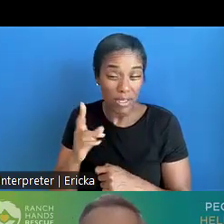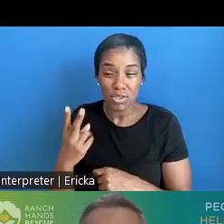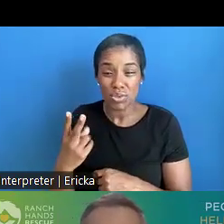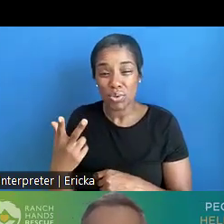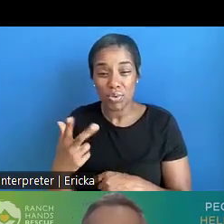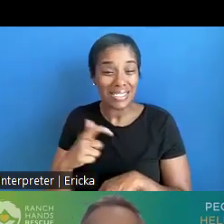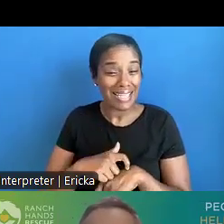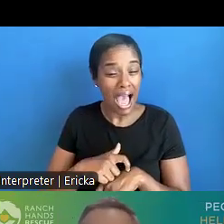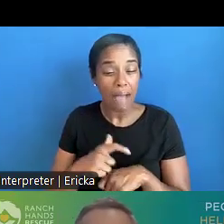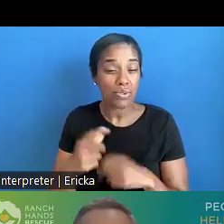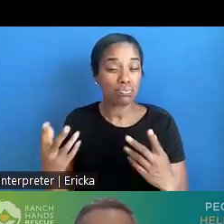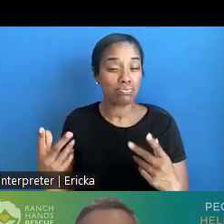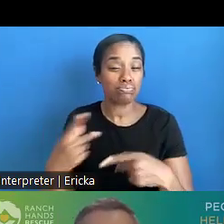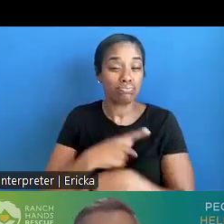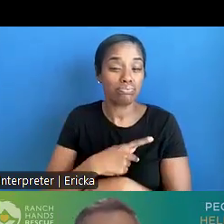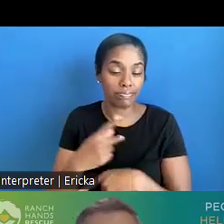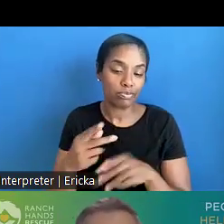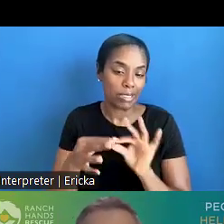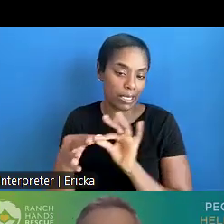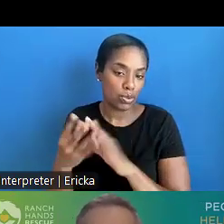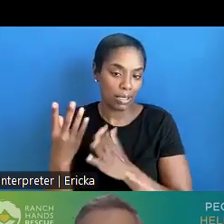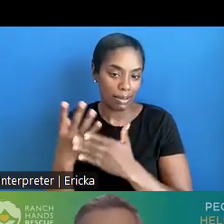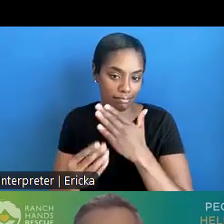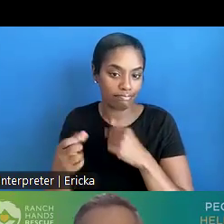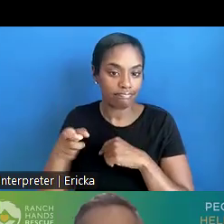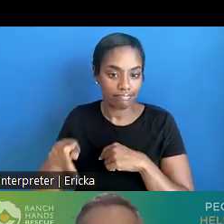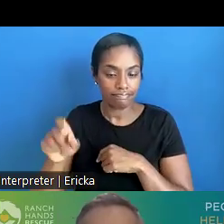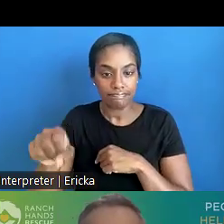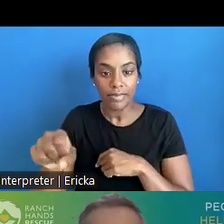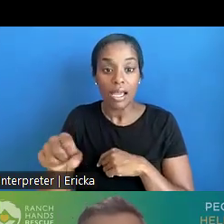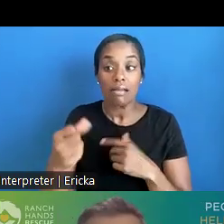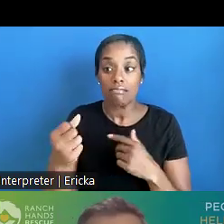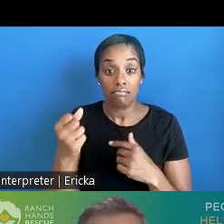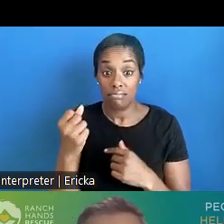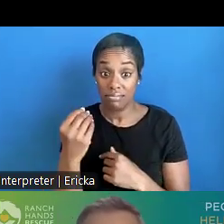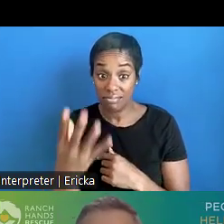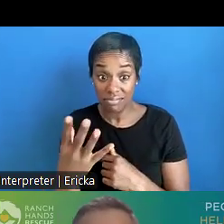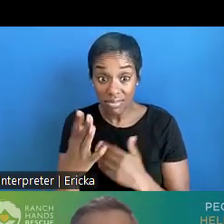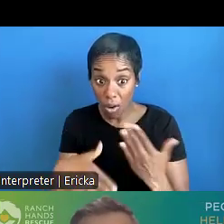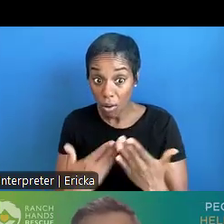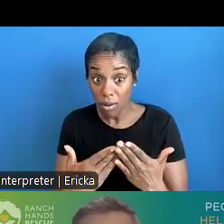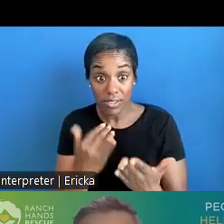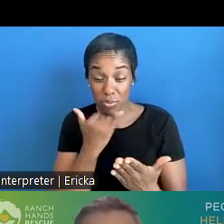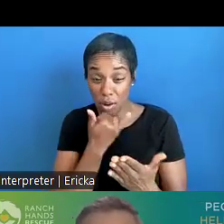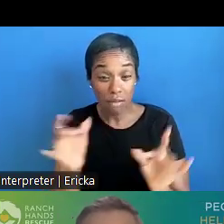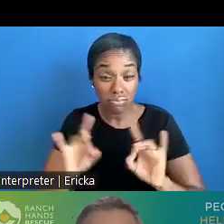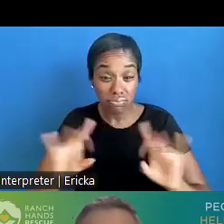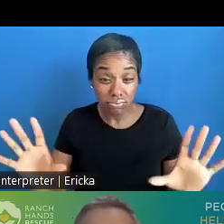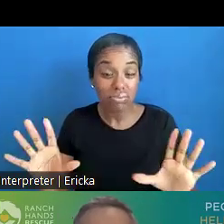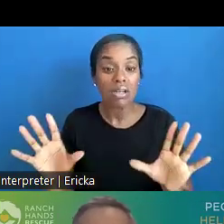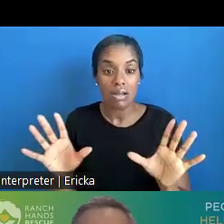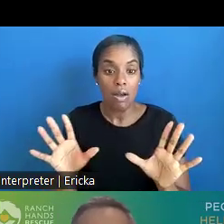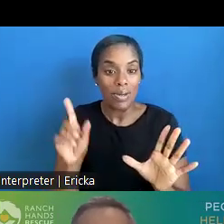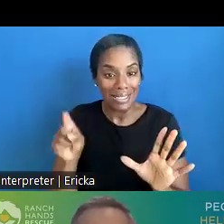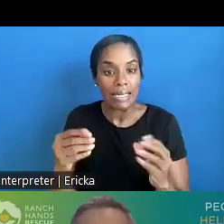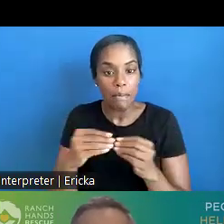gaps, if you will. Now, don't get me wrong, it's all horrific and more resources are needed for all survivors, regardless of how they identify. It's